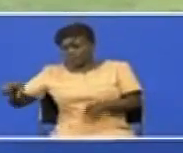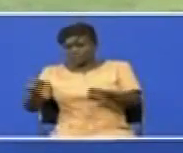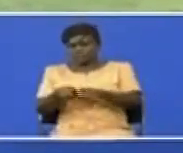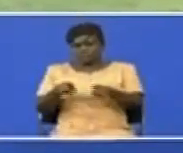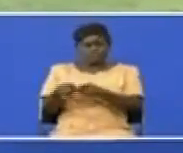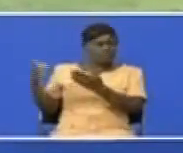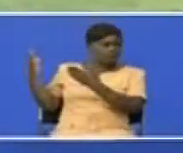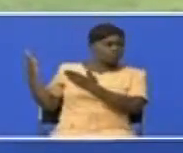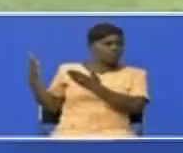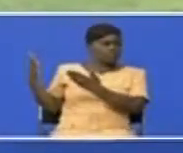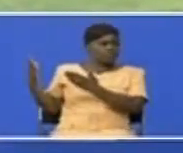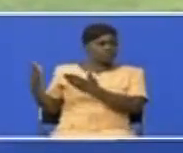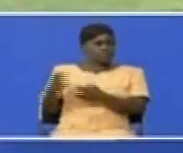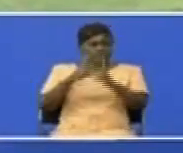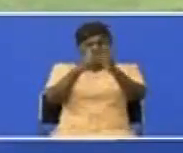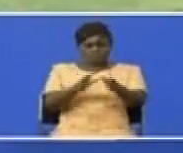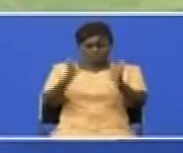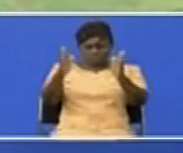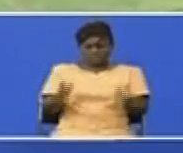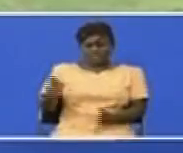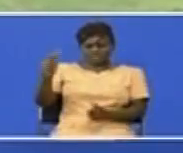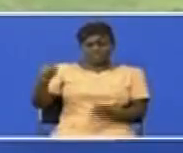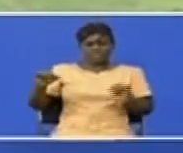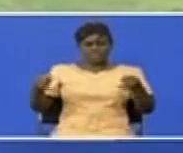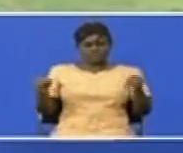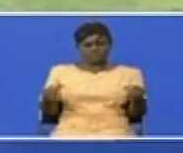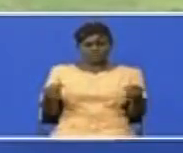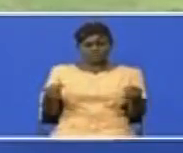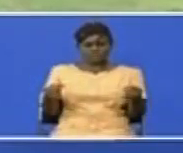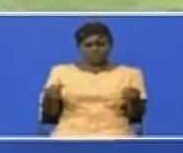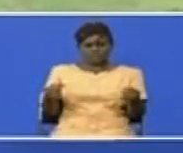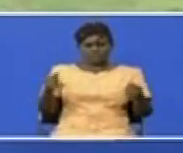as this one. Timothy Otieno, KTN News, Kigali, Rwanda.